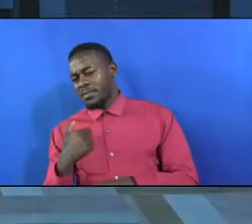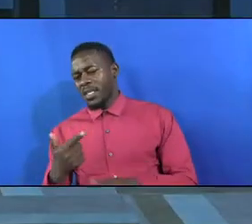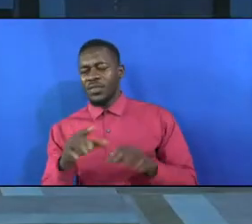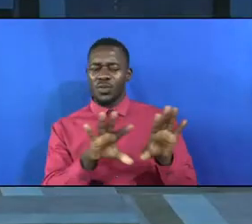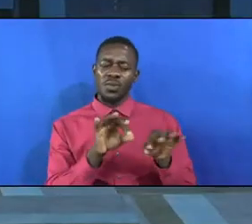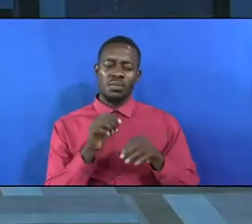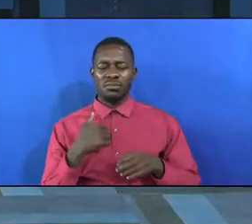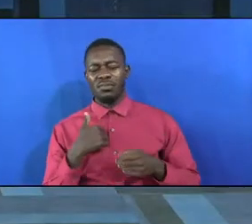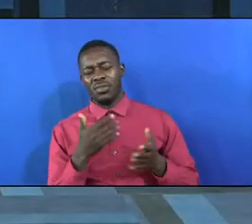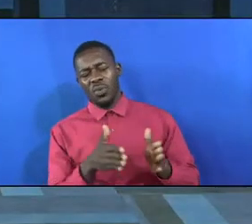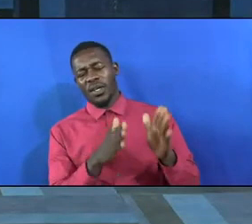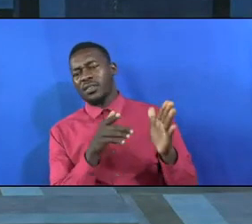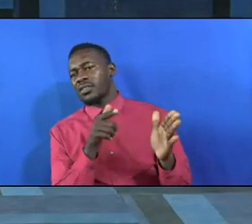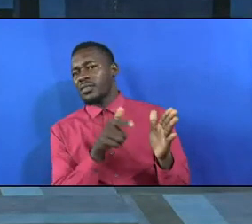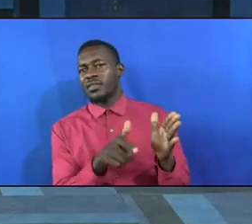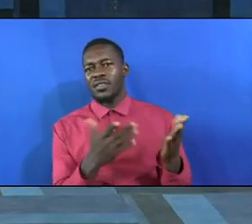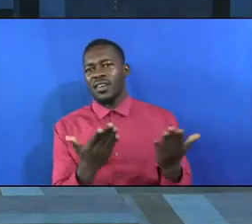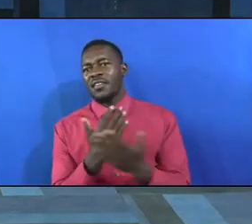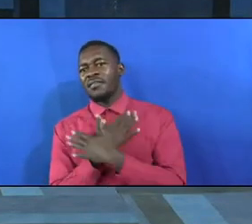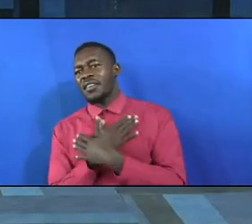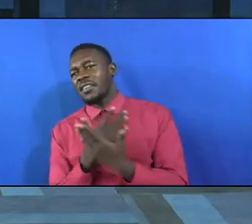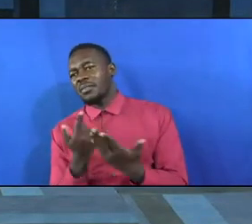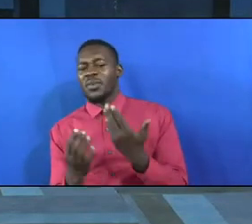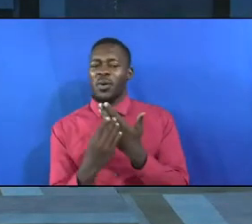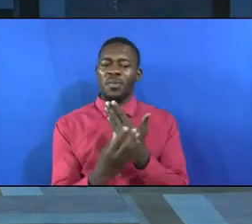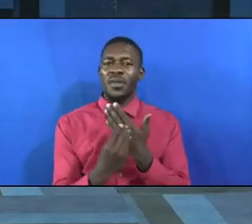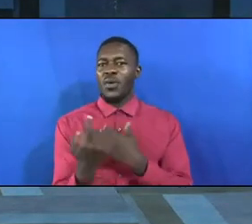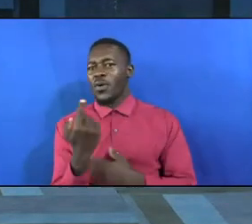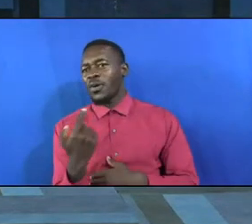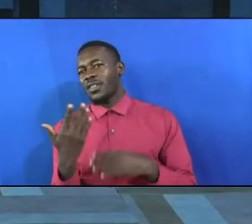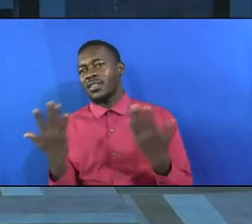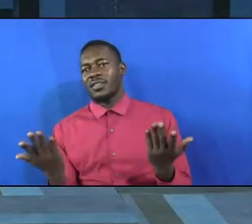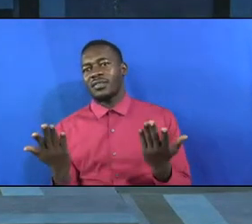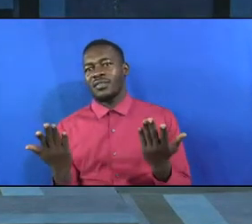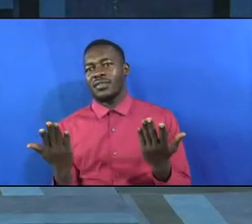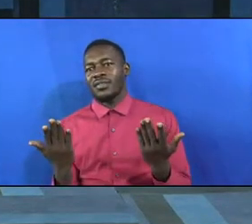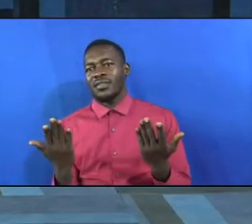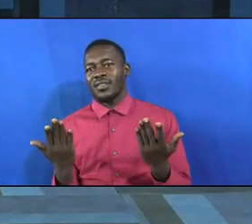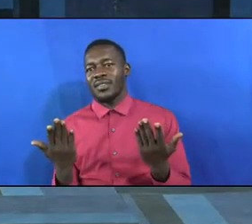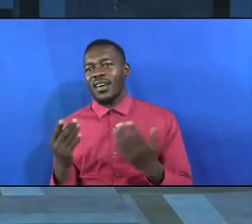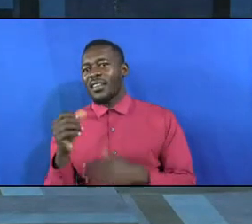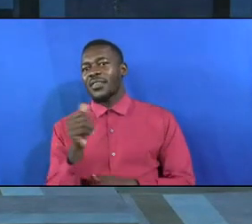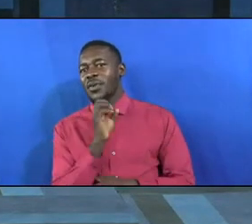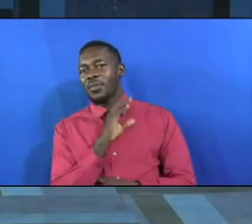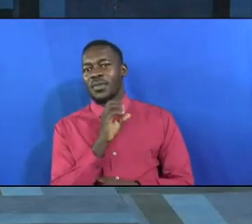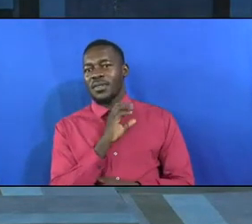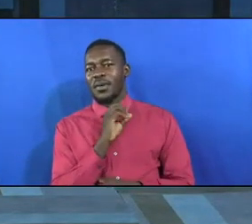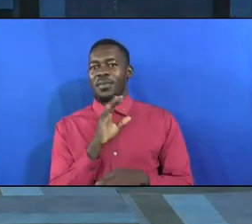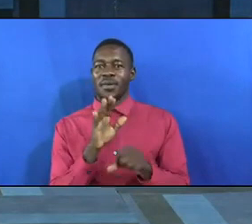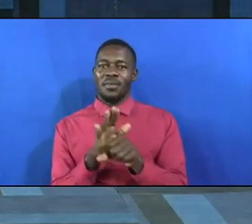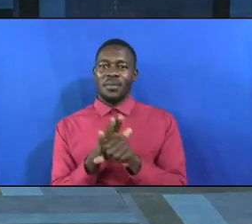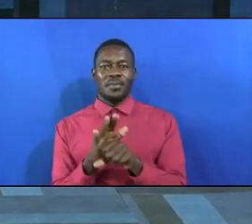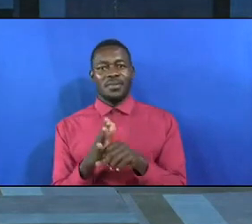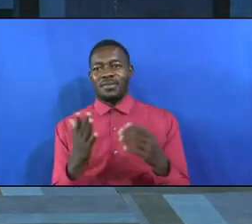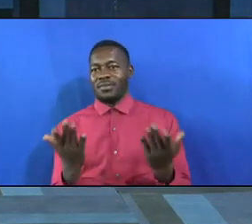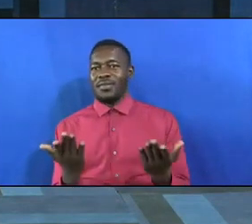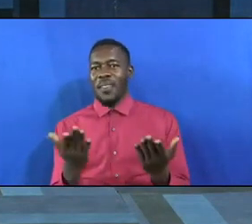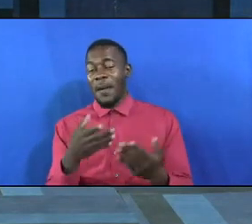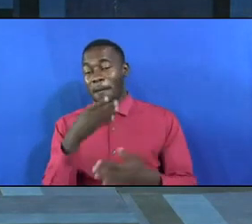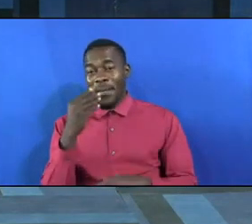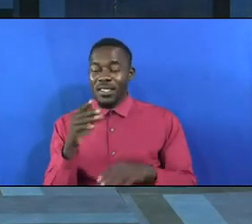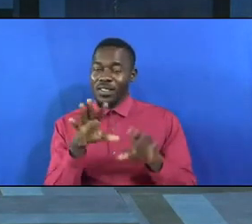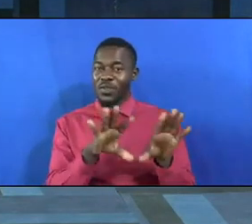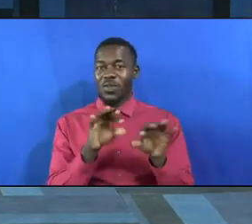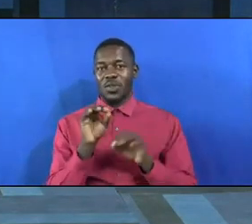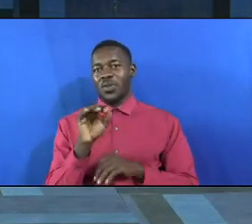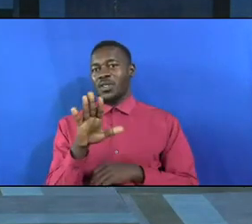Lakini rafiki yangu walifanya. But my employer said, you know, but it is a decree that I should. But